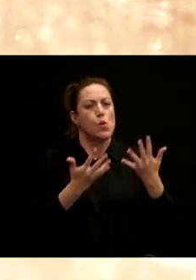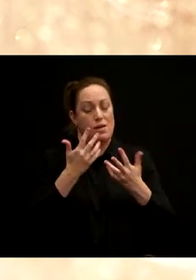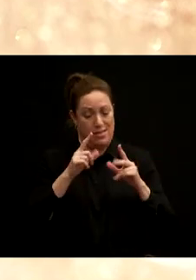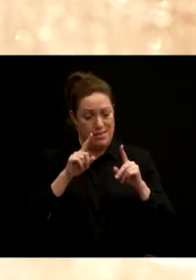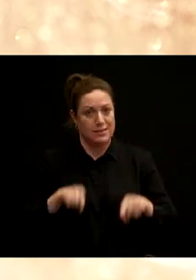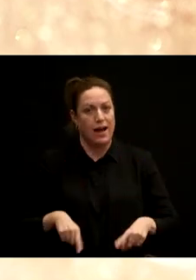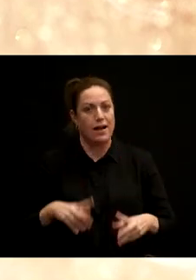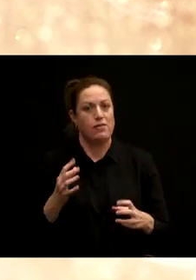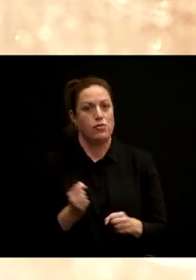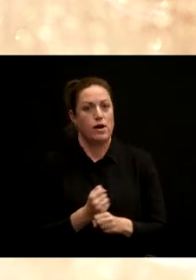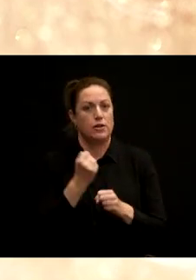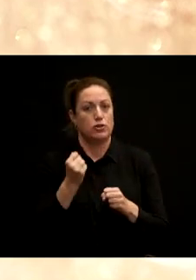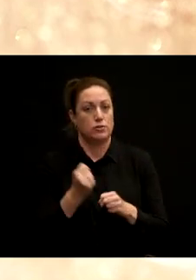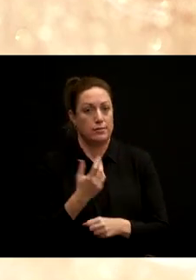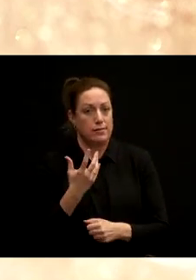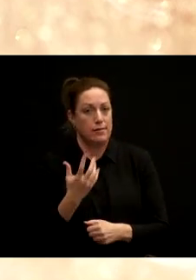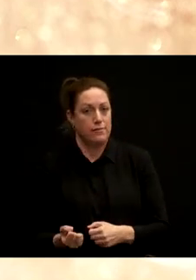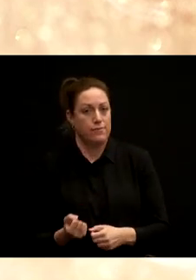of creation.